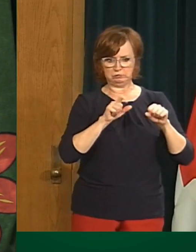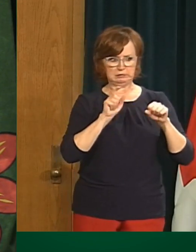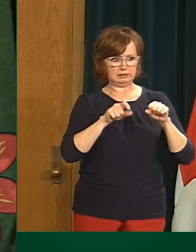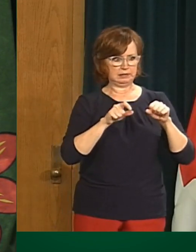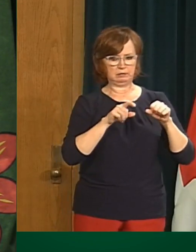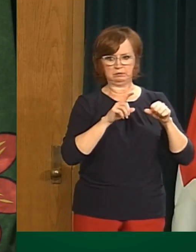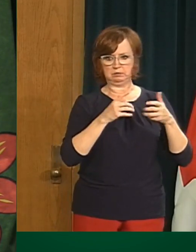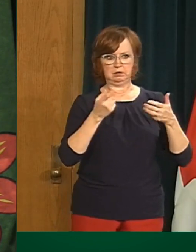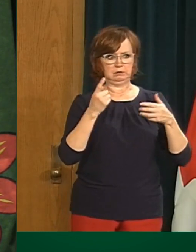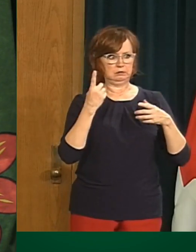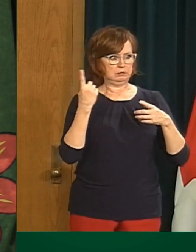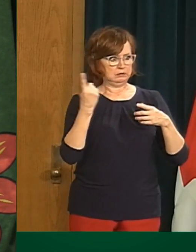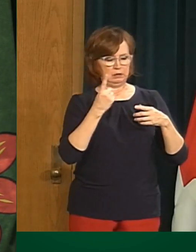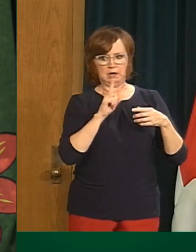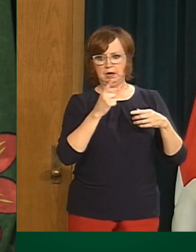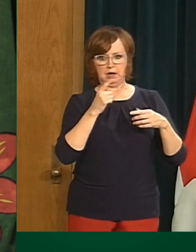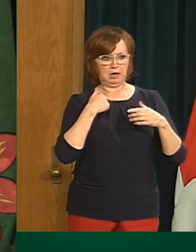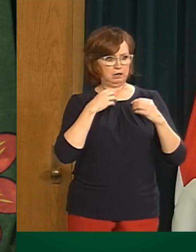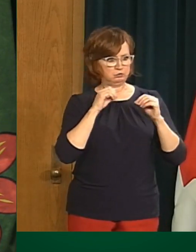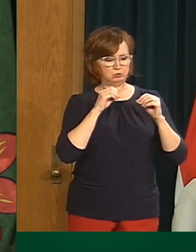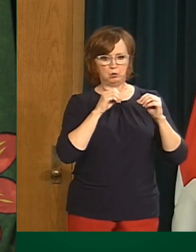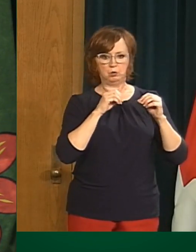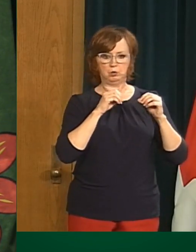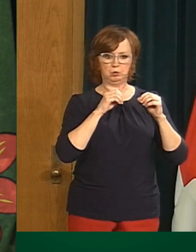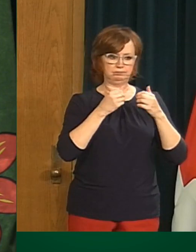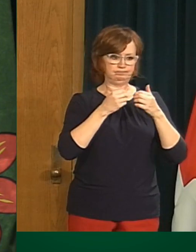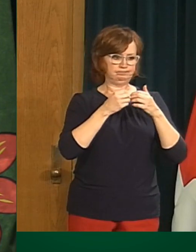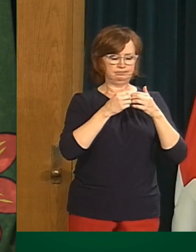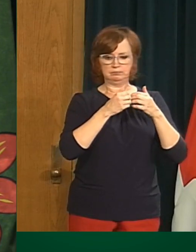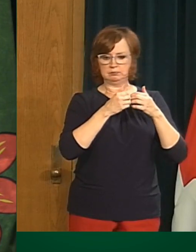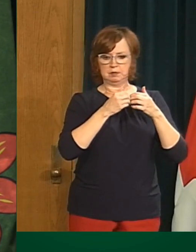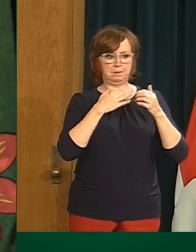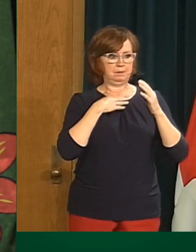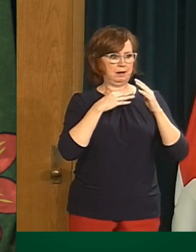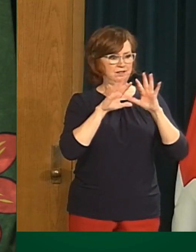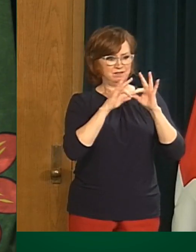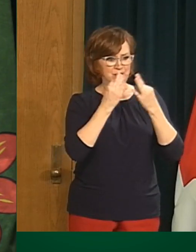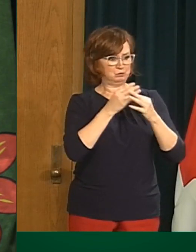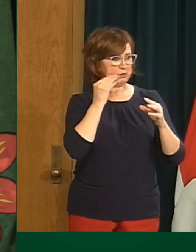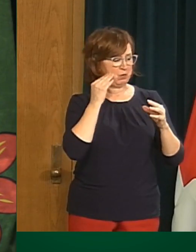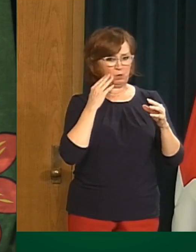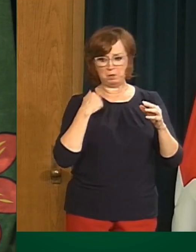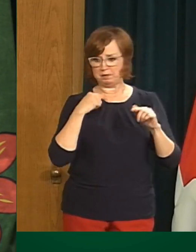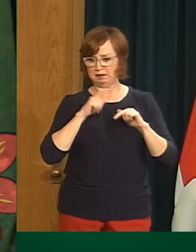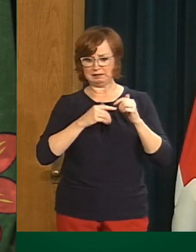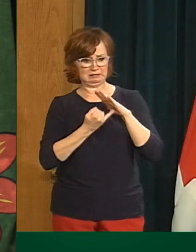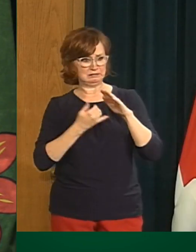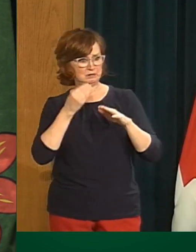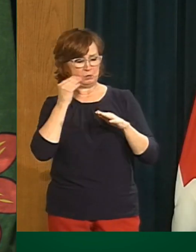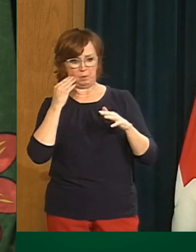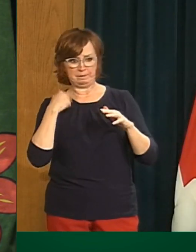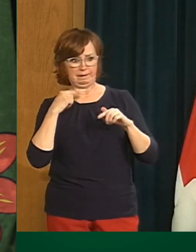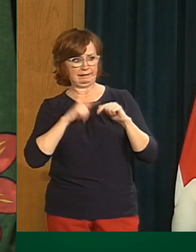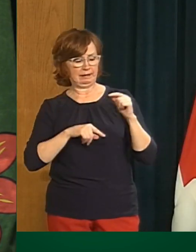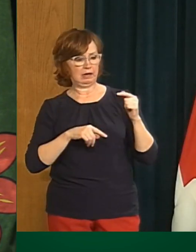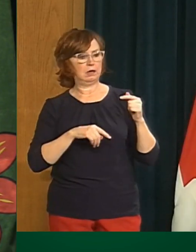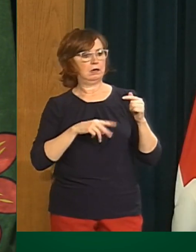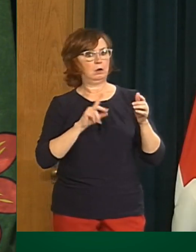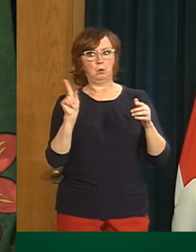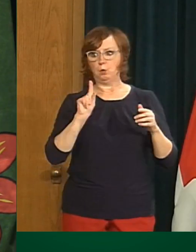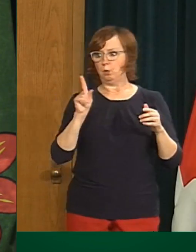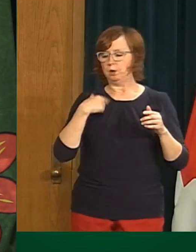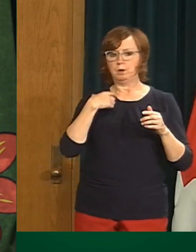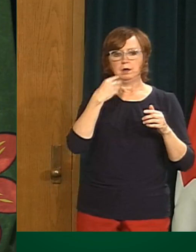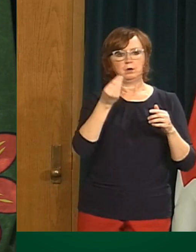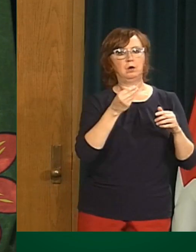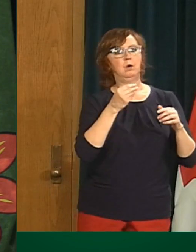be symptomatic, they may actually be positive for COVID-19, or just be required to self-isolate for 14